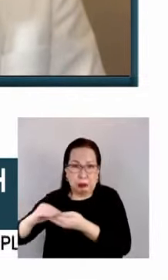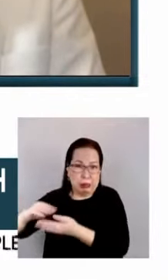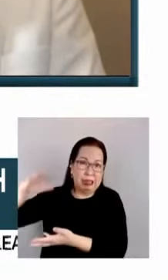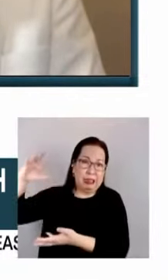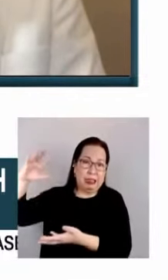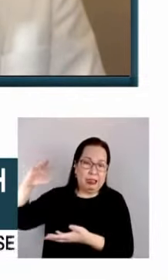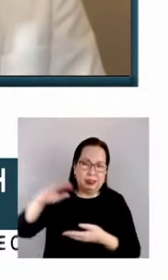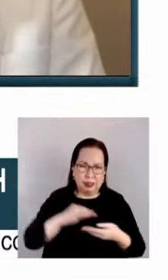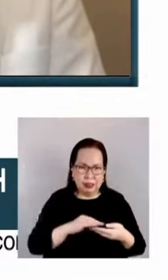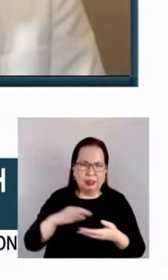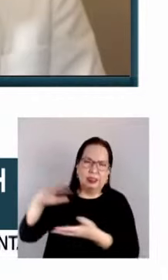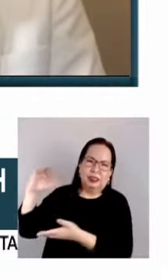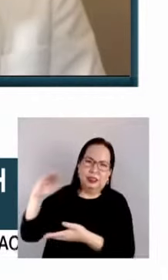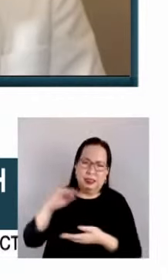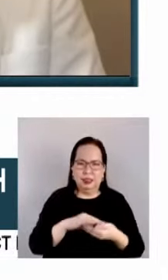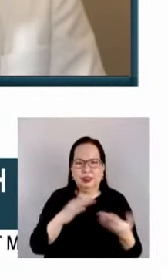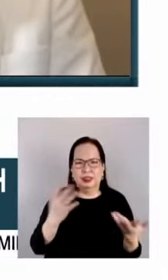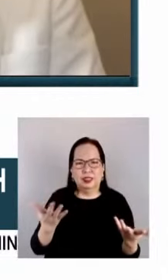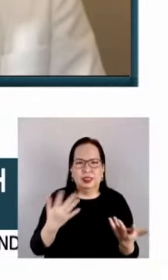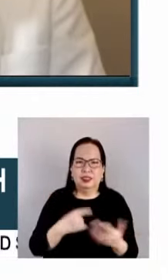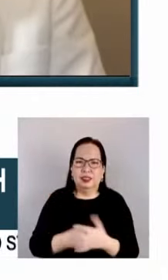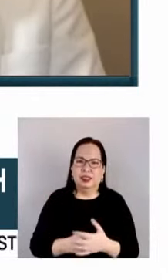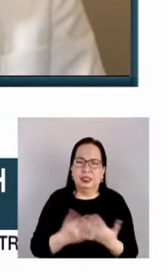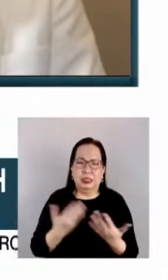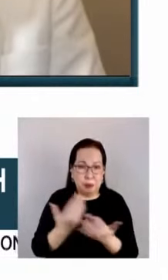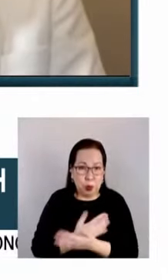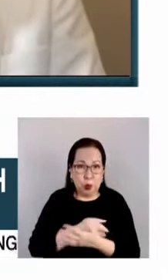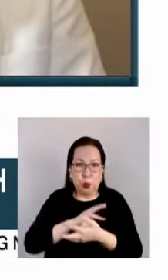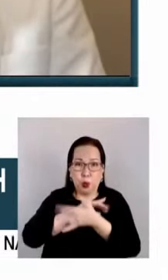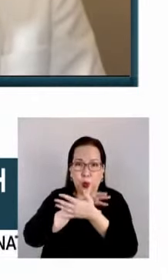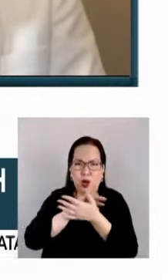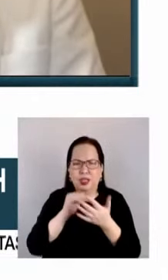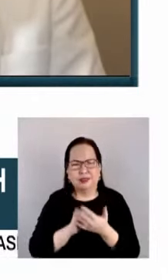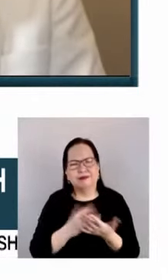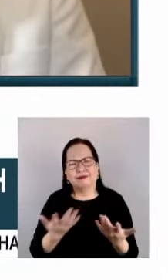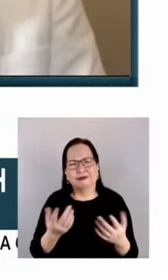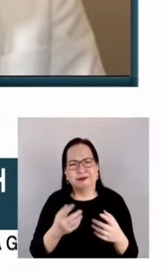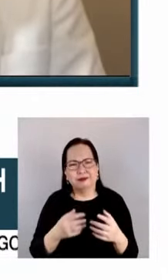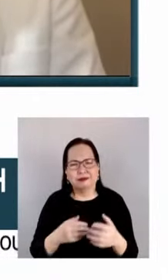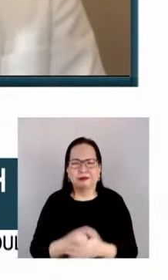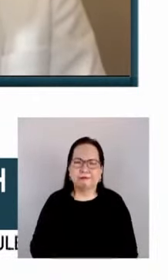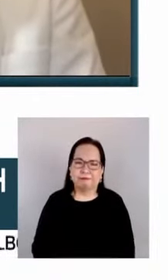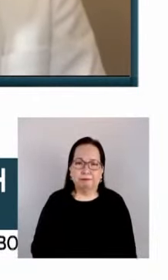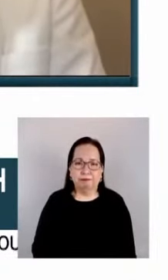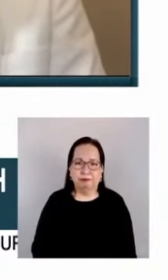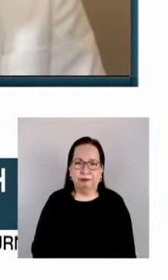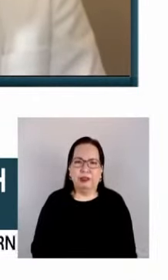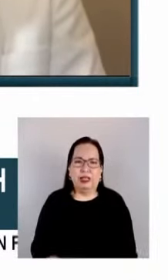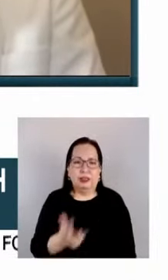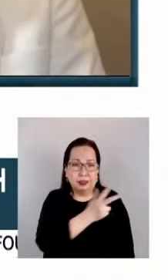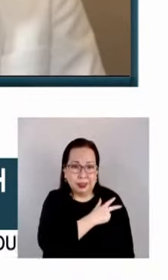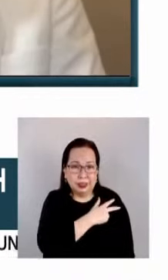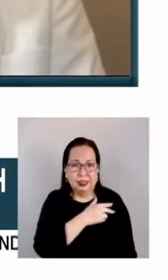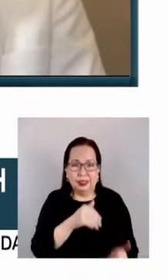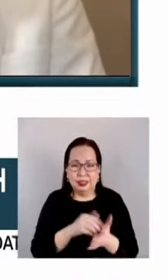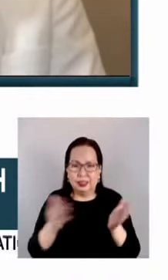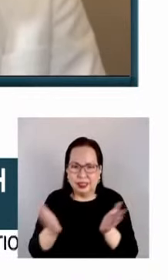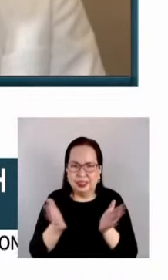poor compliance to the health protocol. Then we have a new variant, increased transmission surge, and then booster vaccination is